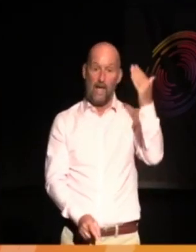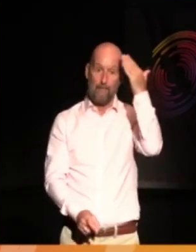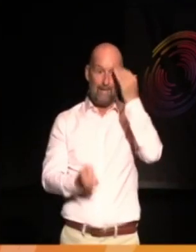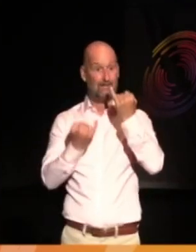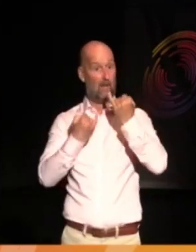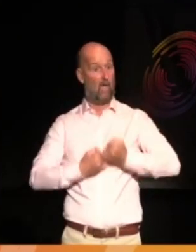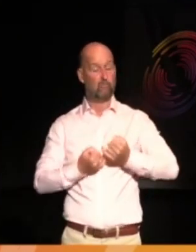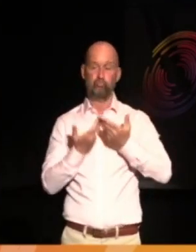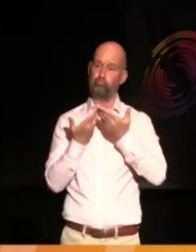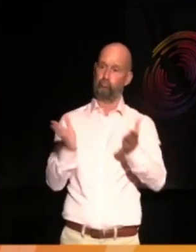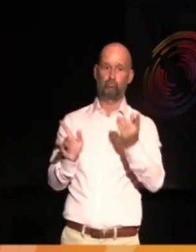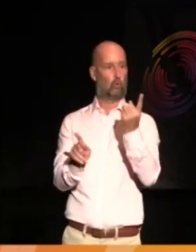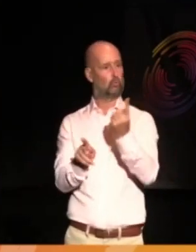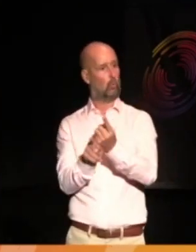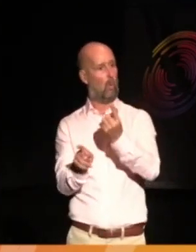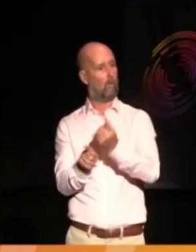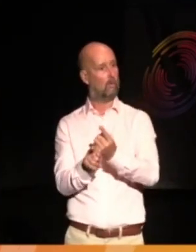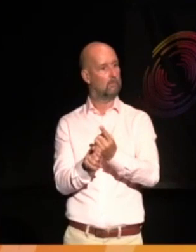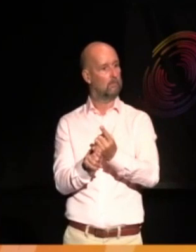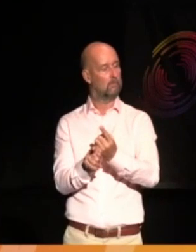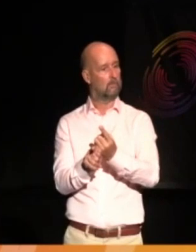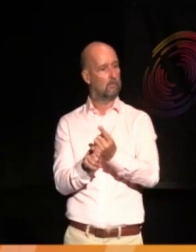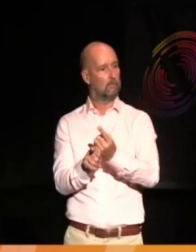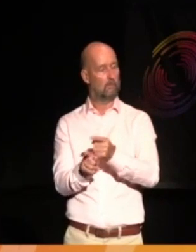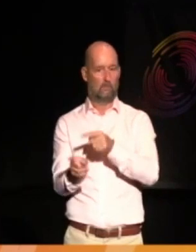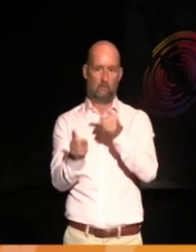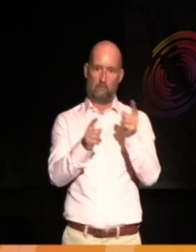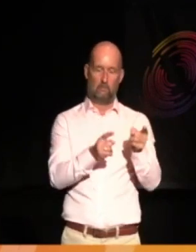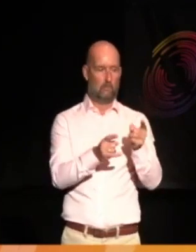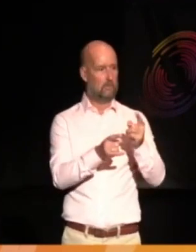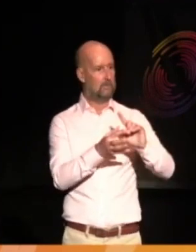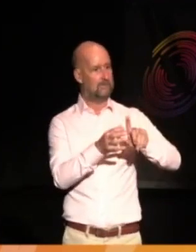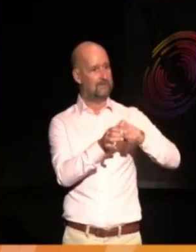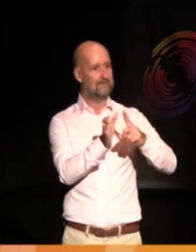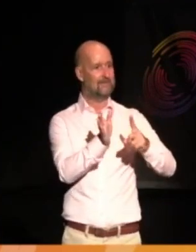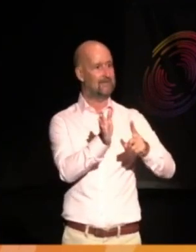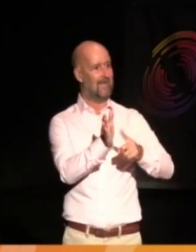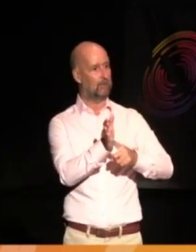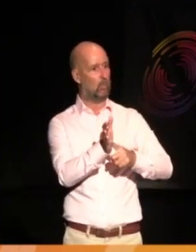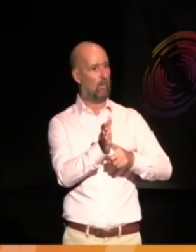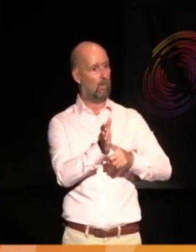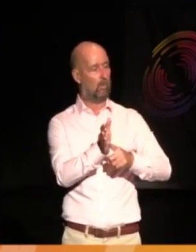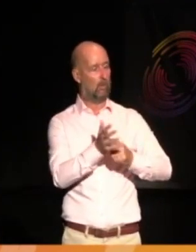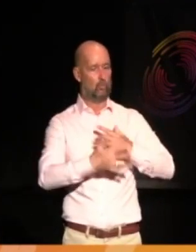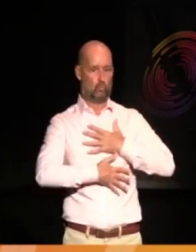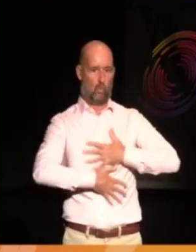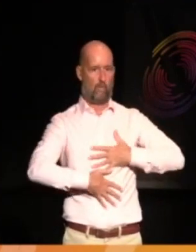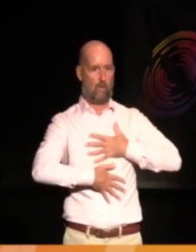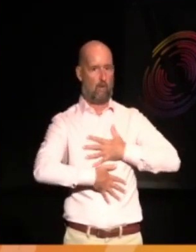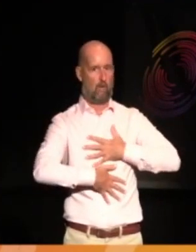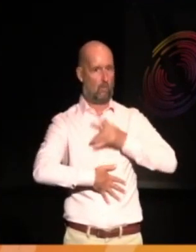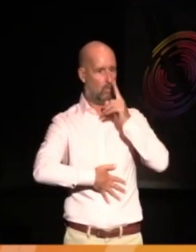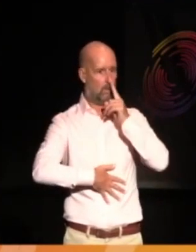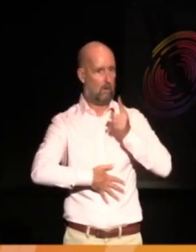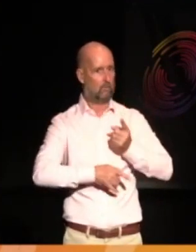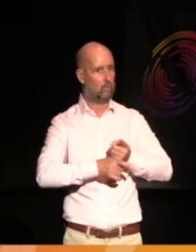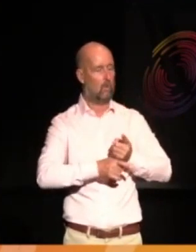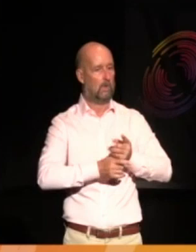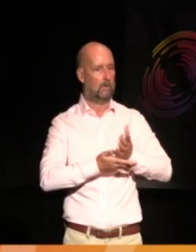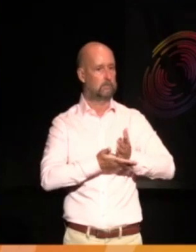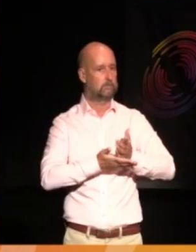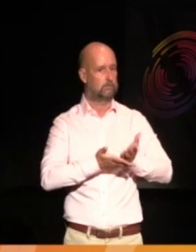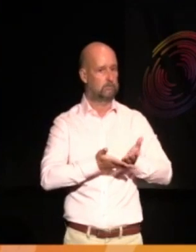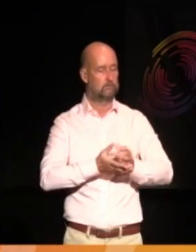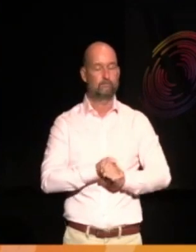health and the clarity that we can't broach lots of issues to do with sexual trauma yet.